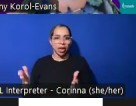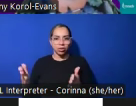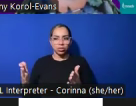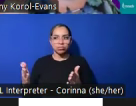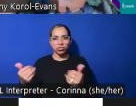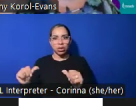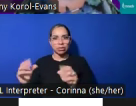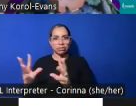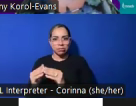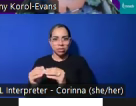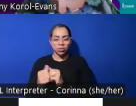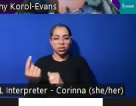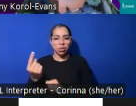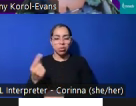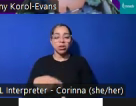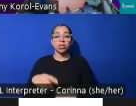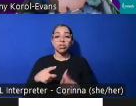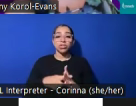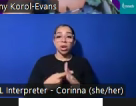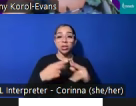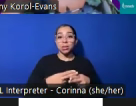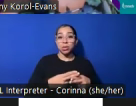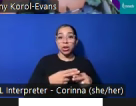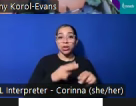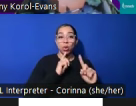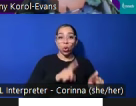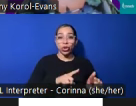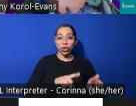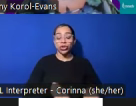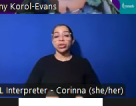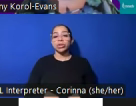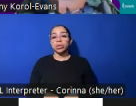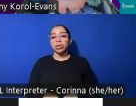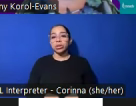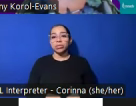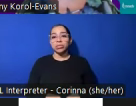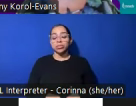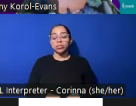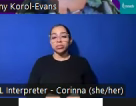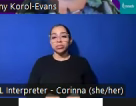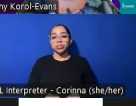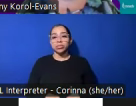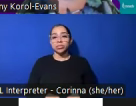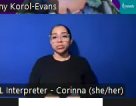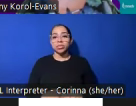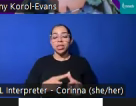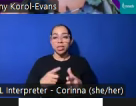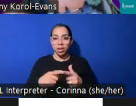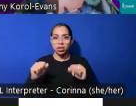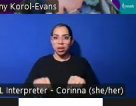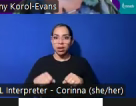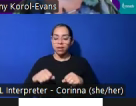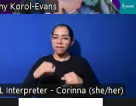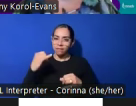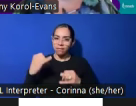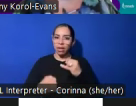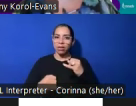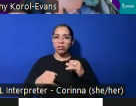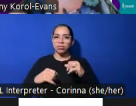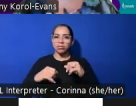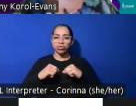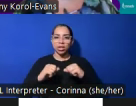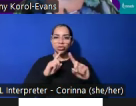You start with getting a temporary order, then you can get and then you can get a final order. There's also something